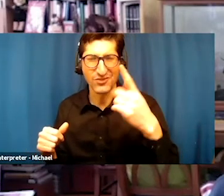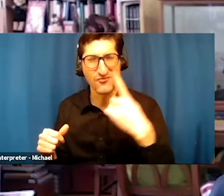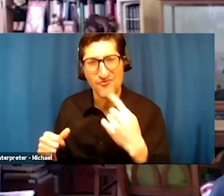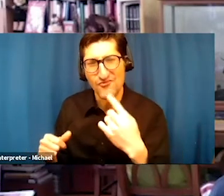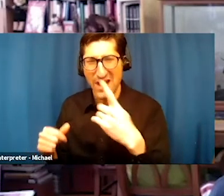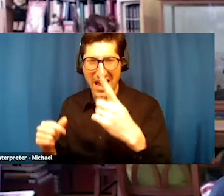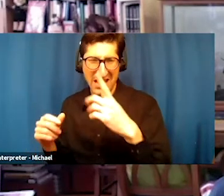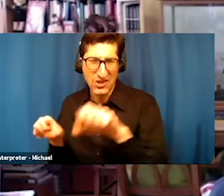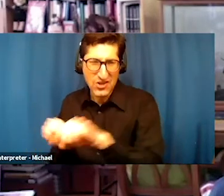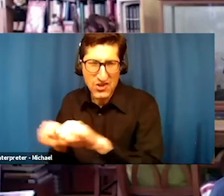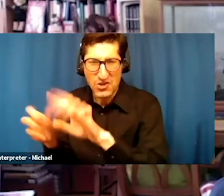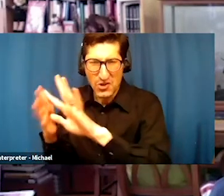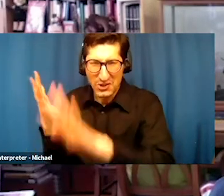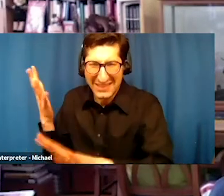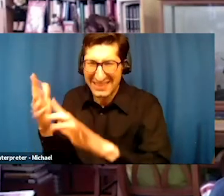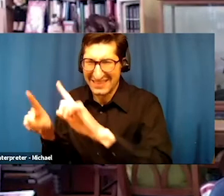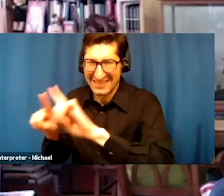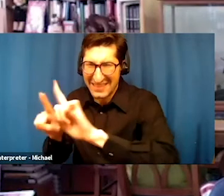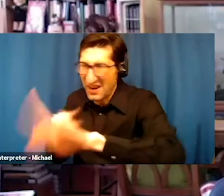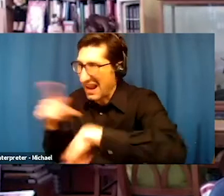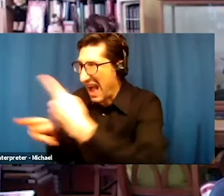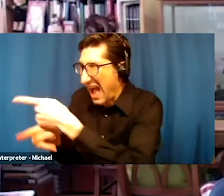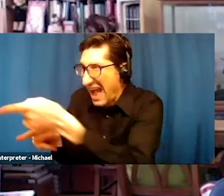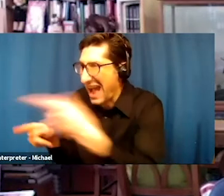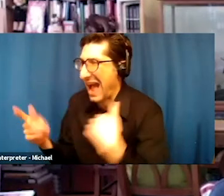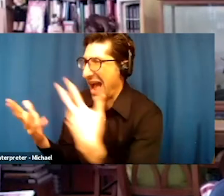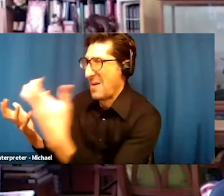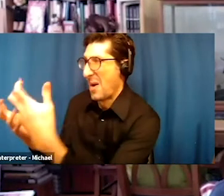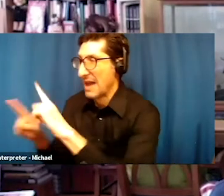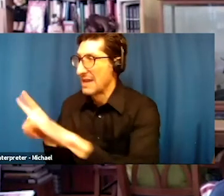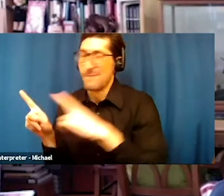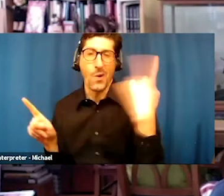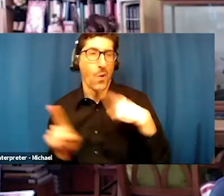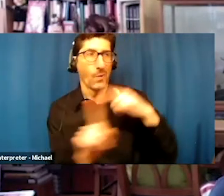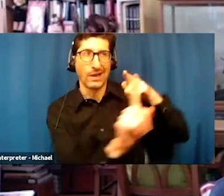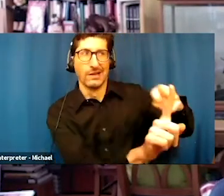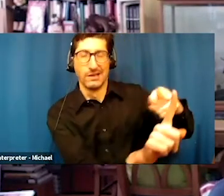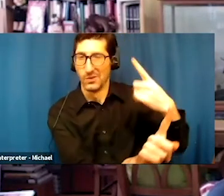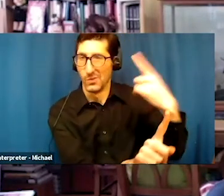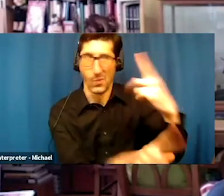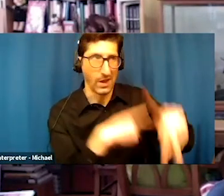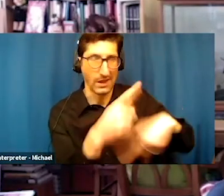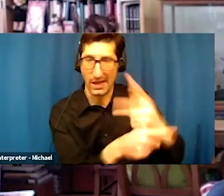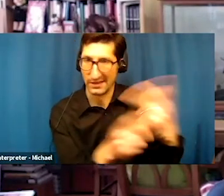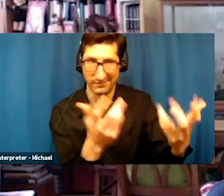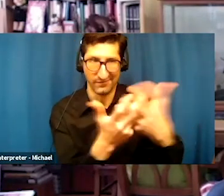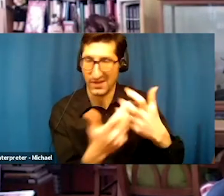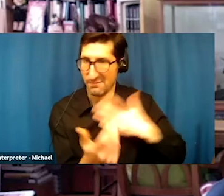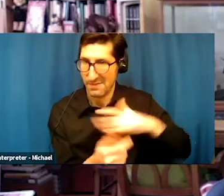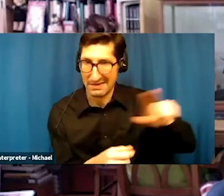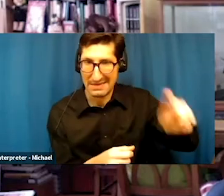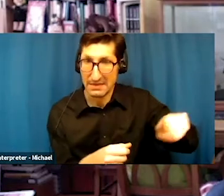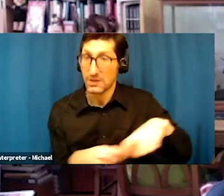mom marched me straight to the clod hoppers at the rear of the store. I narrowed my eyes and said,